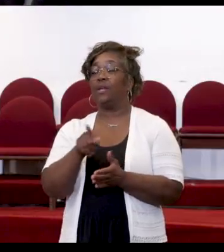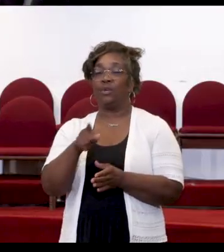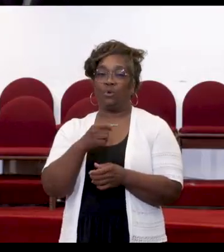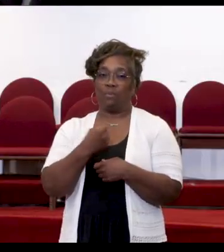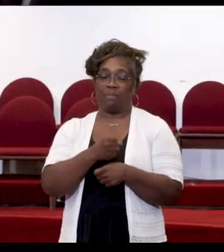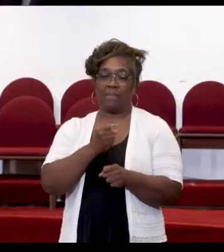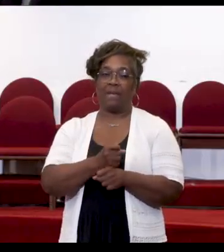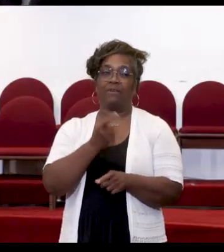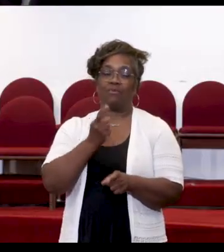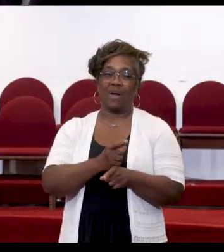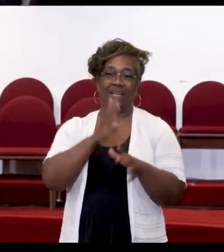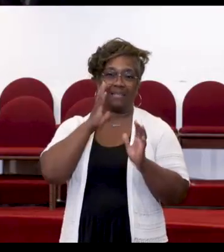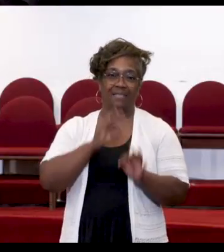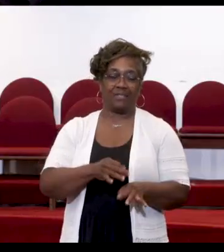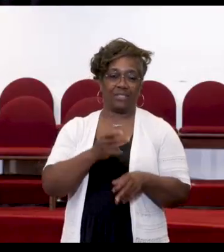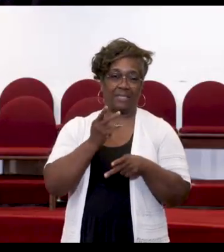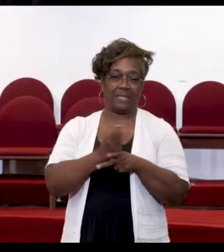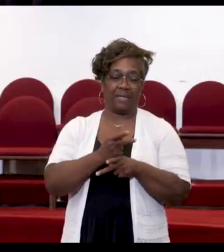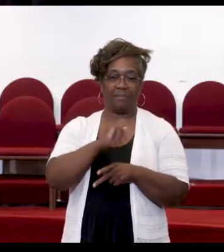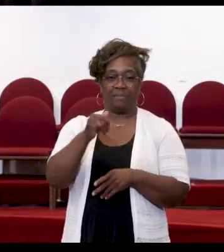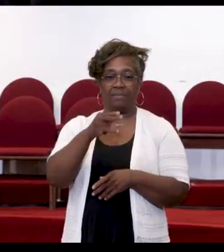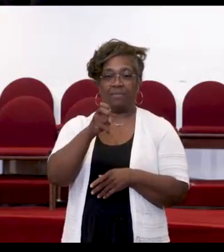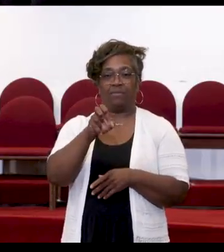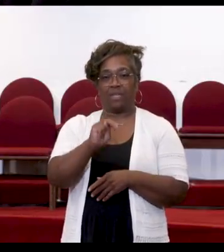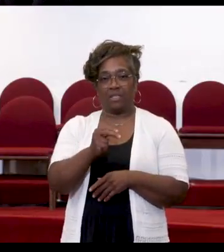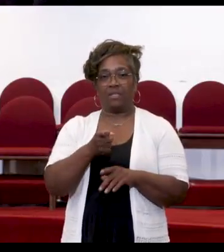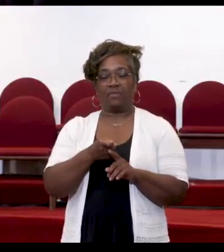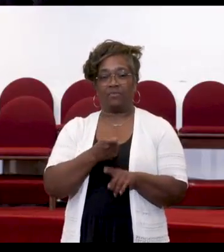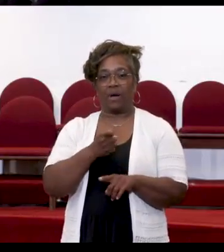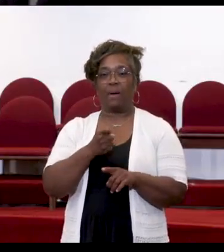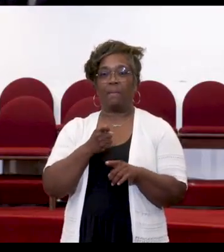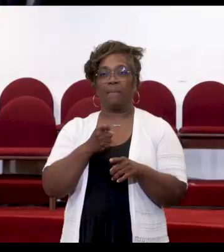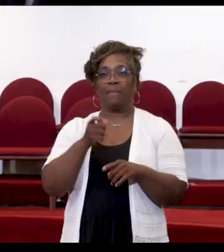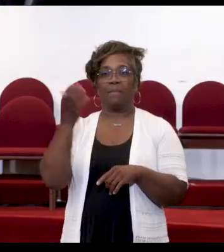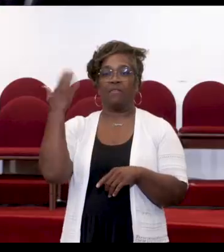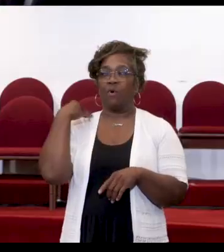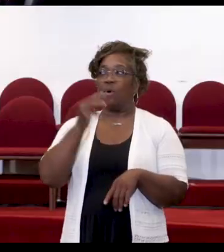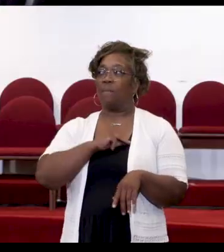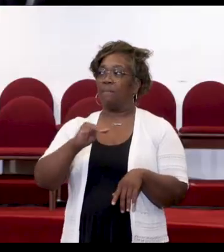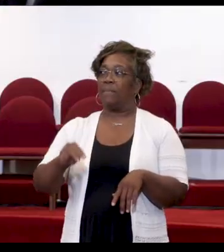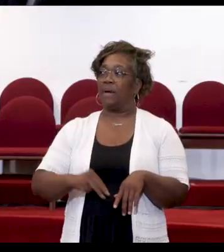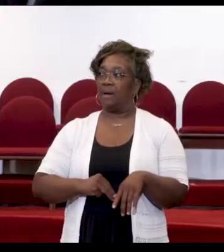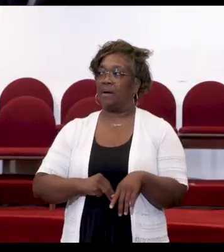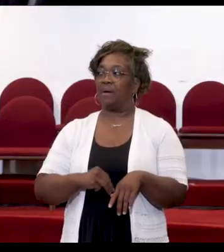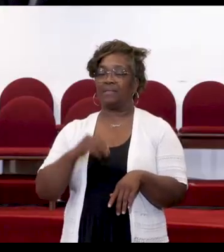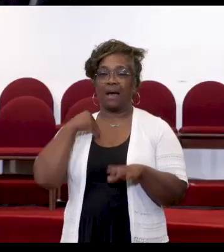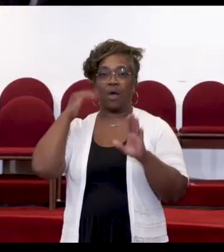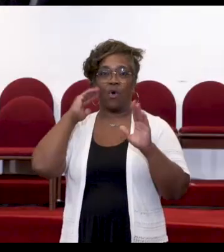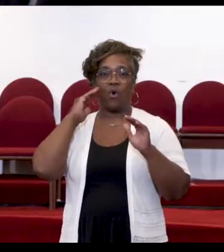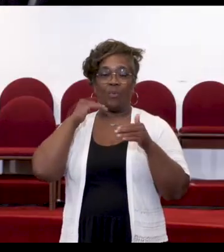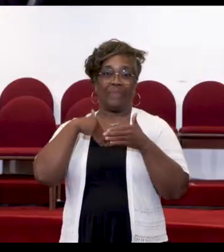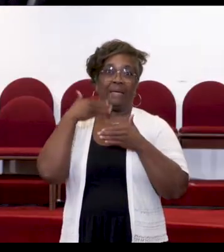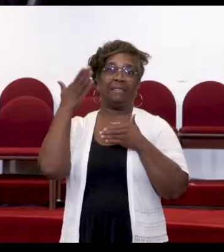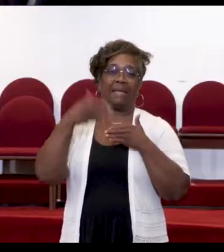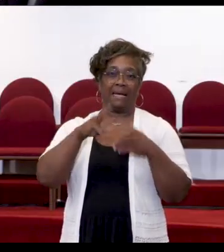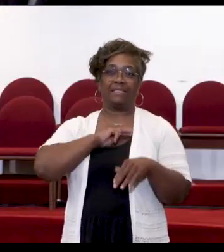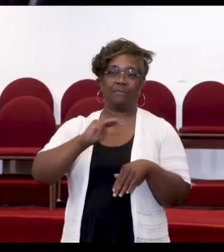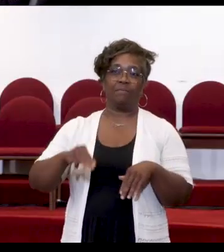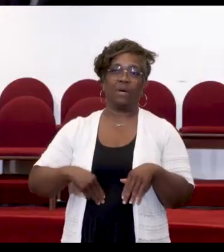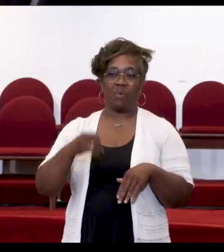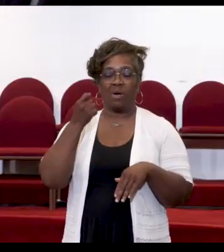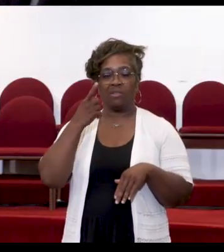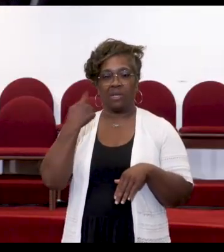decision to keep Jason Watt from the previous administration. So I hope the next administration will understand the continuity that we need